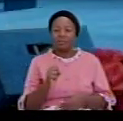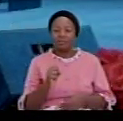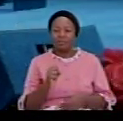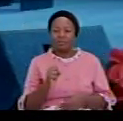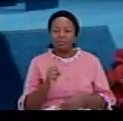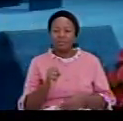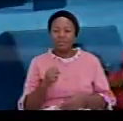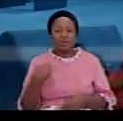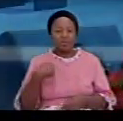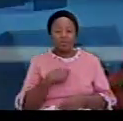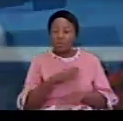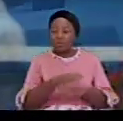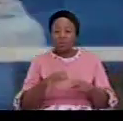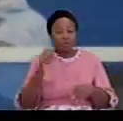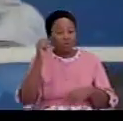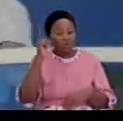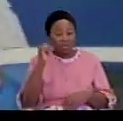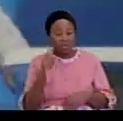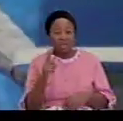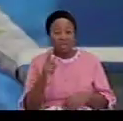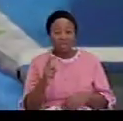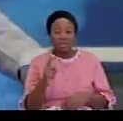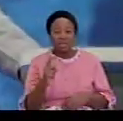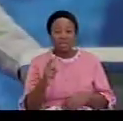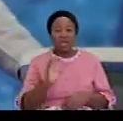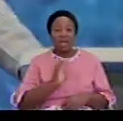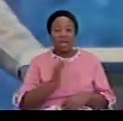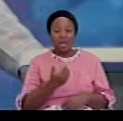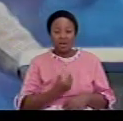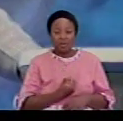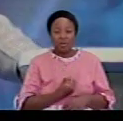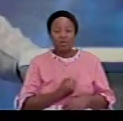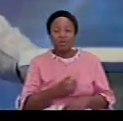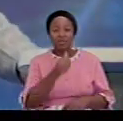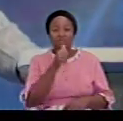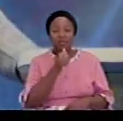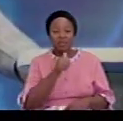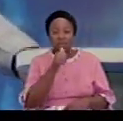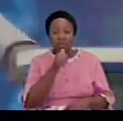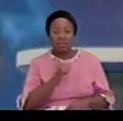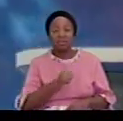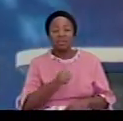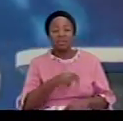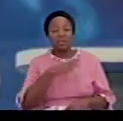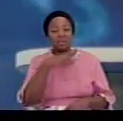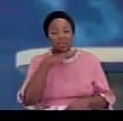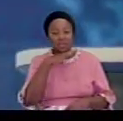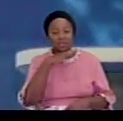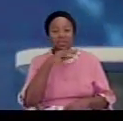We do not understand our secret abominations.